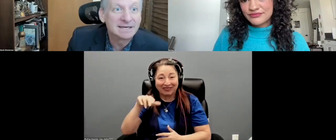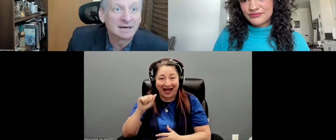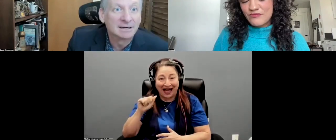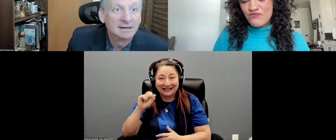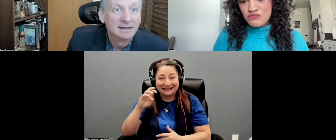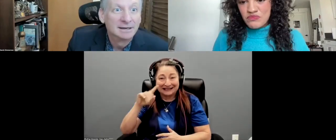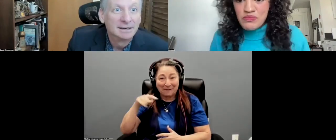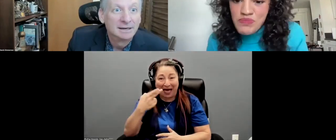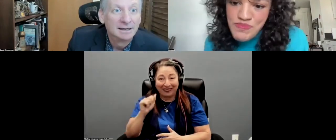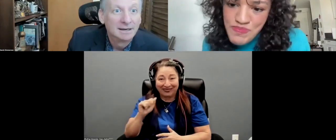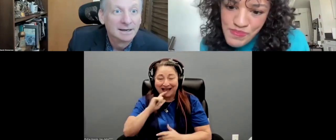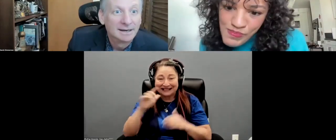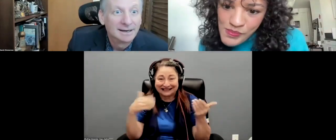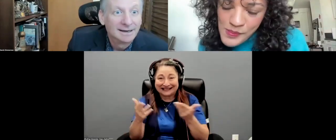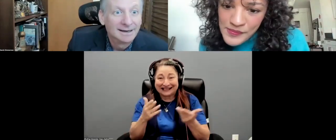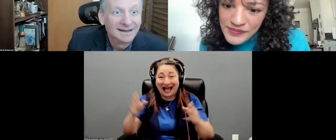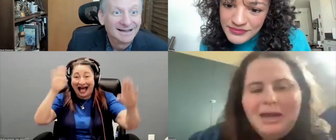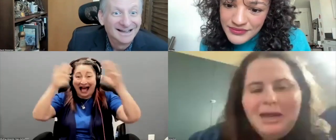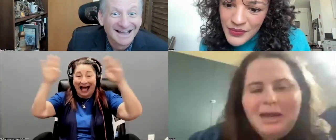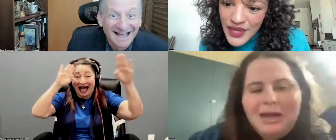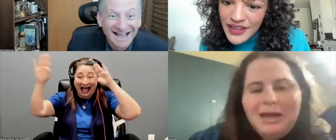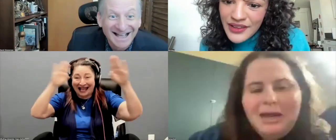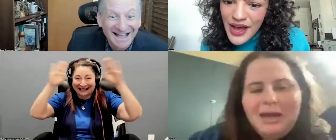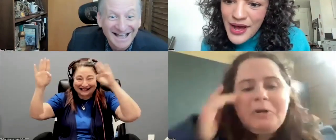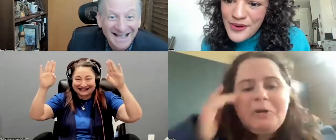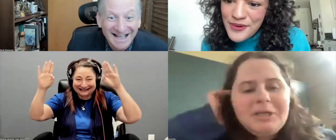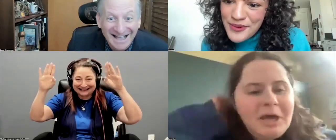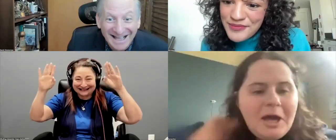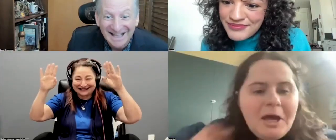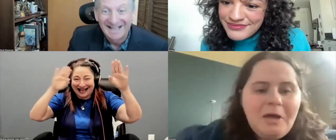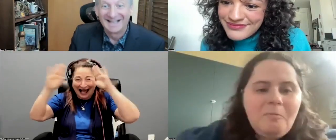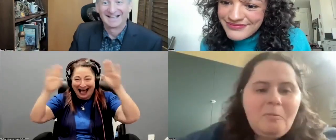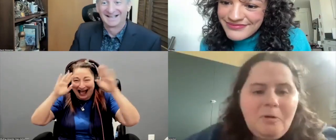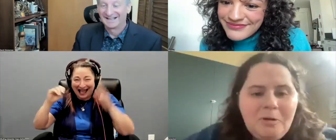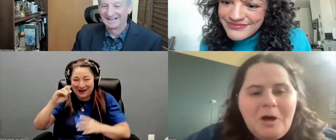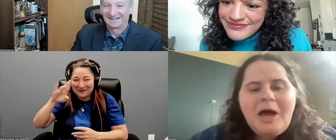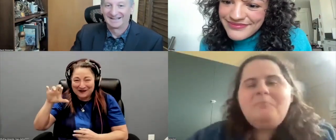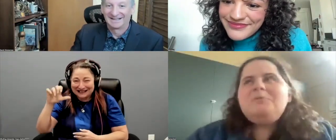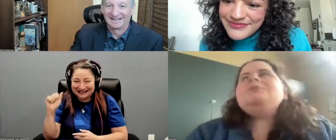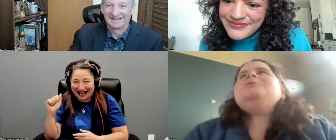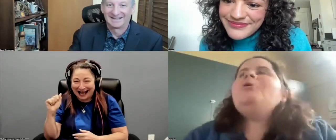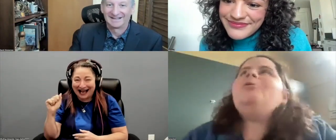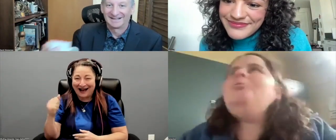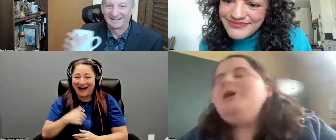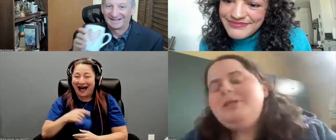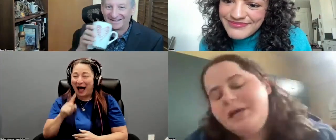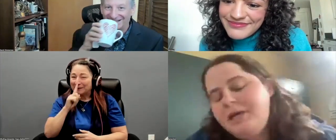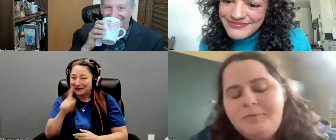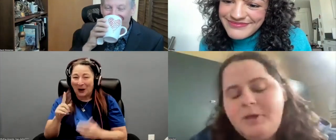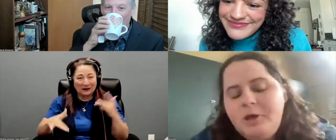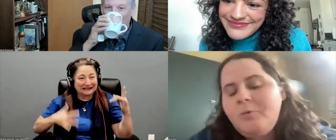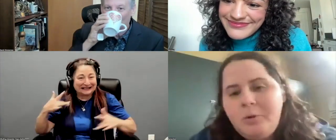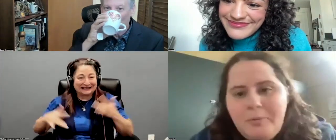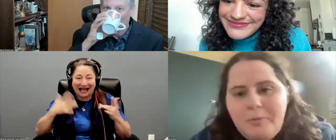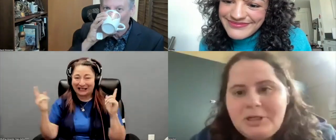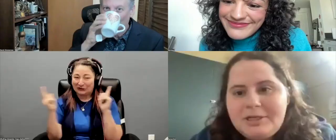Samantha's here. Hi. Hi, Hello. Marissa. I'm so excited to